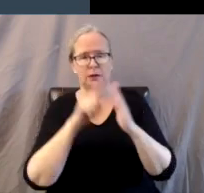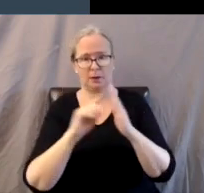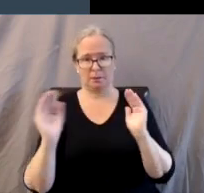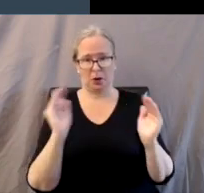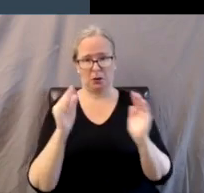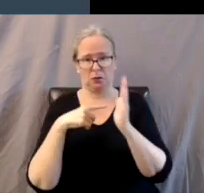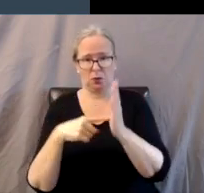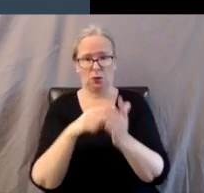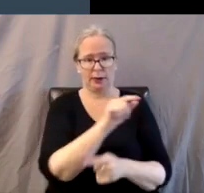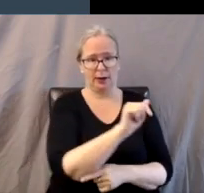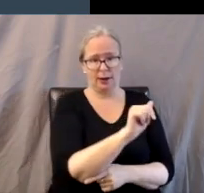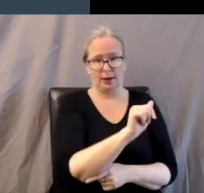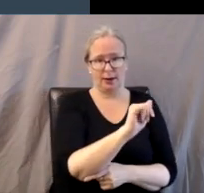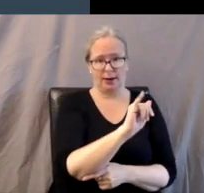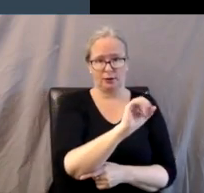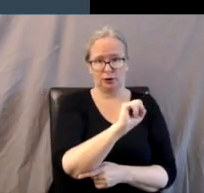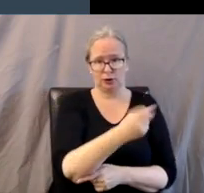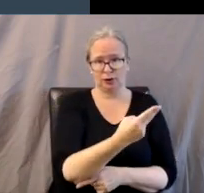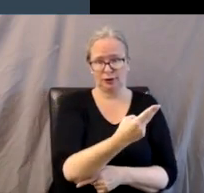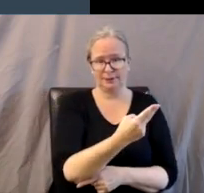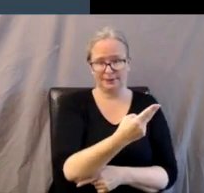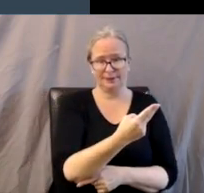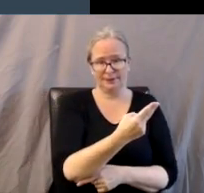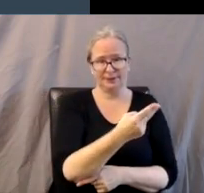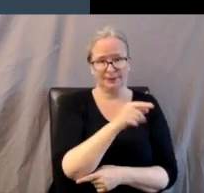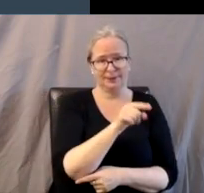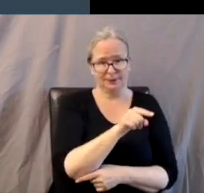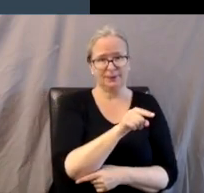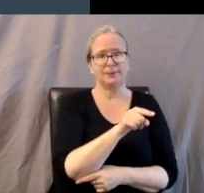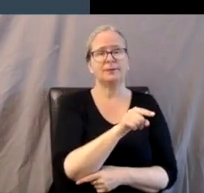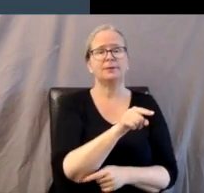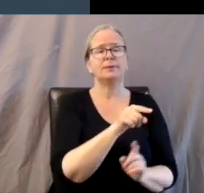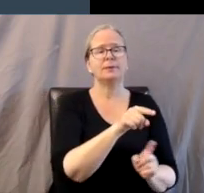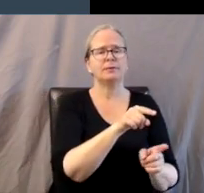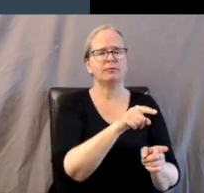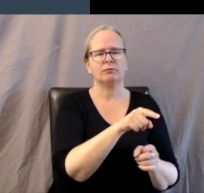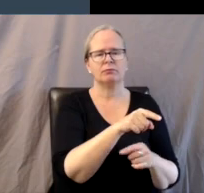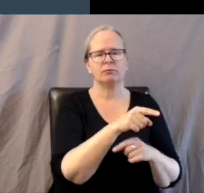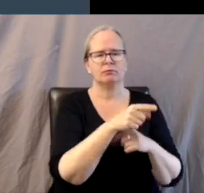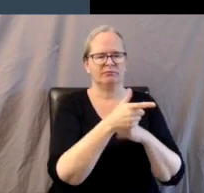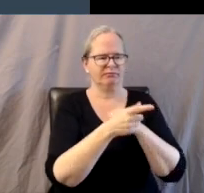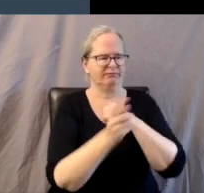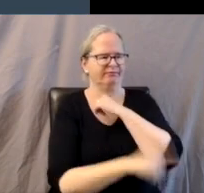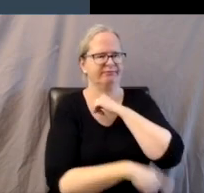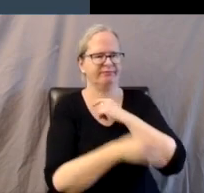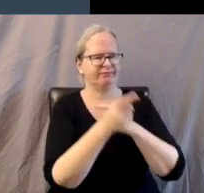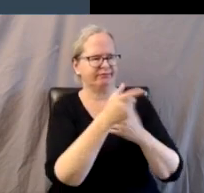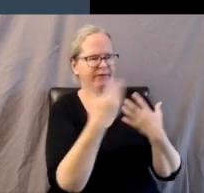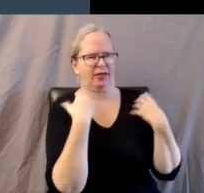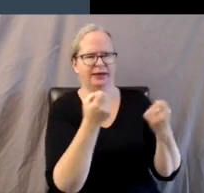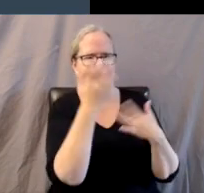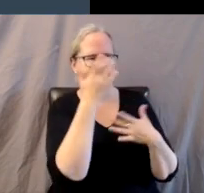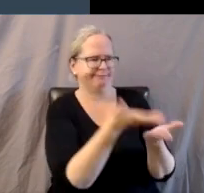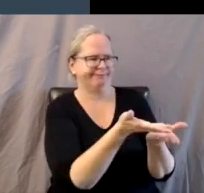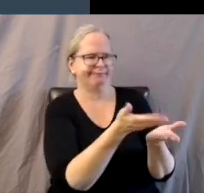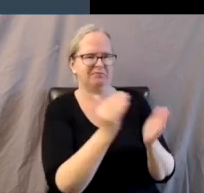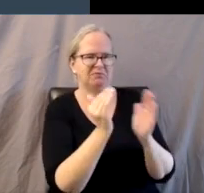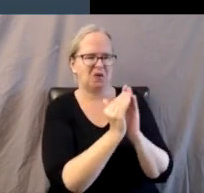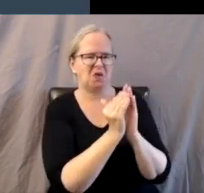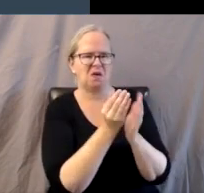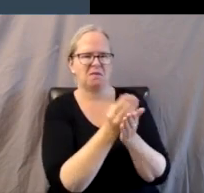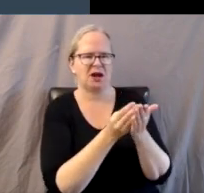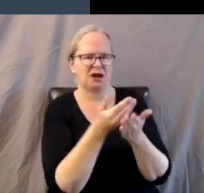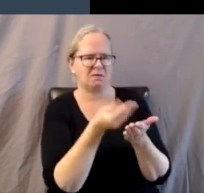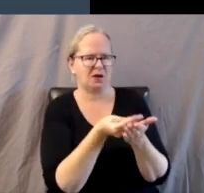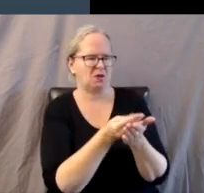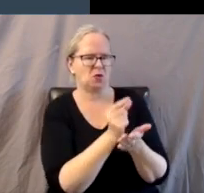continually penalize those who are unable to look for work and those who make any further income. So the clawbacks